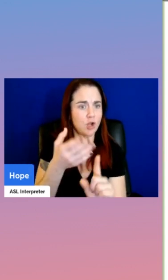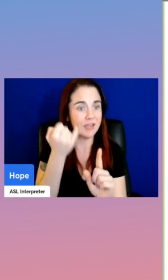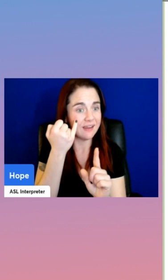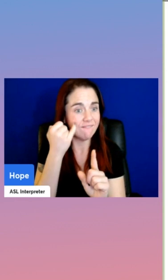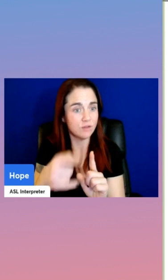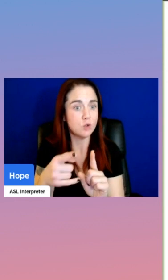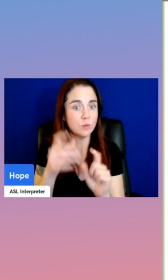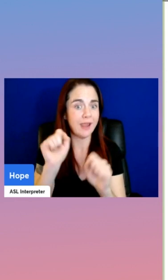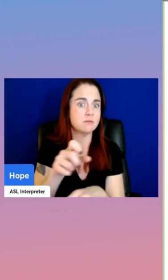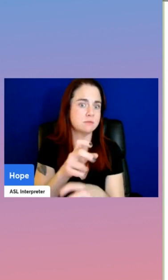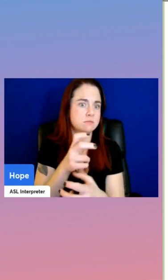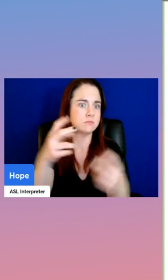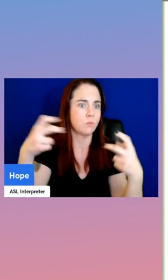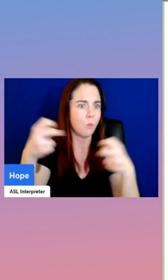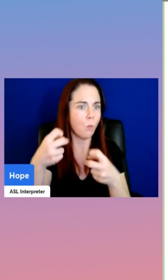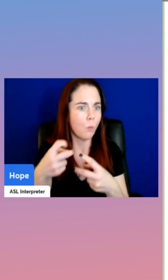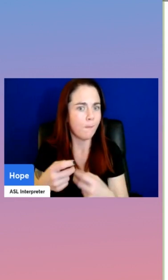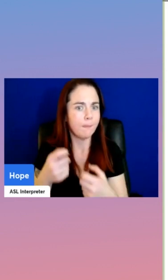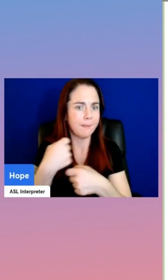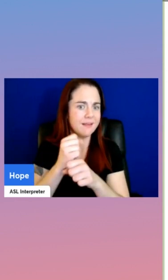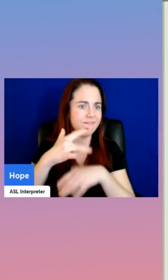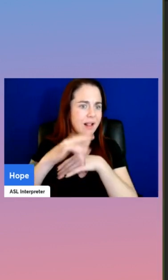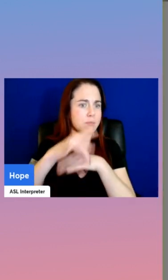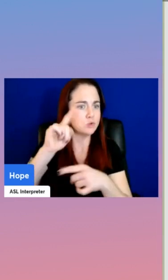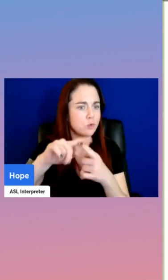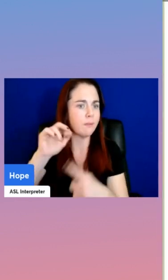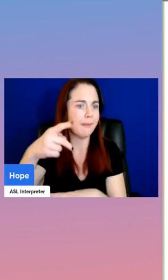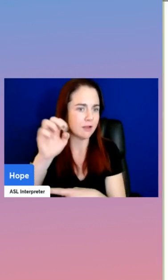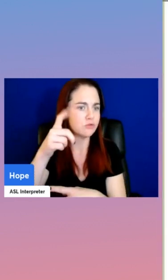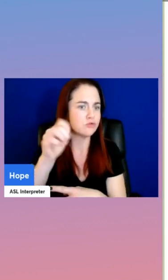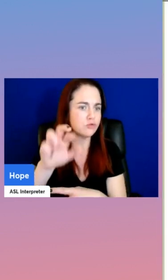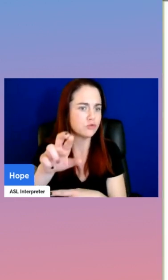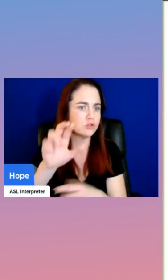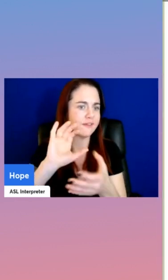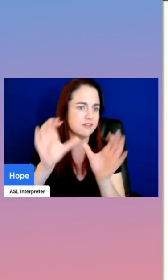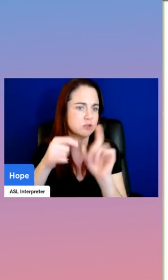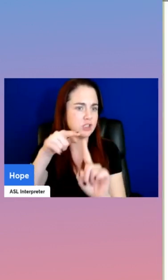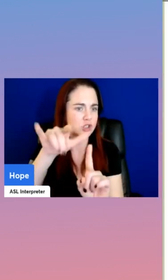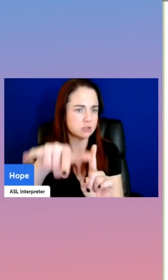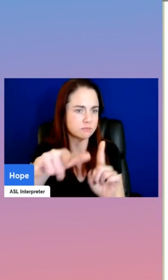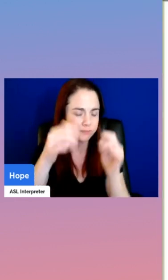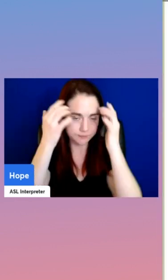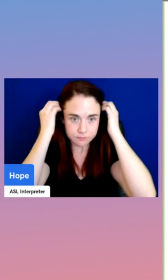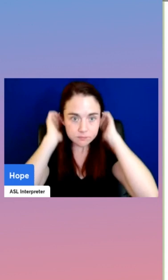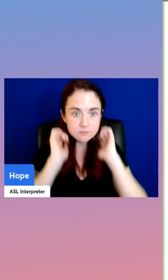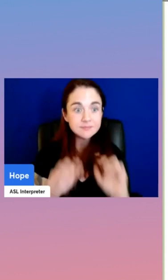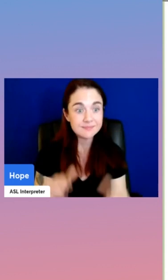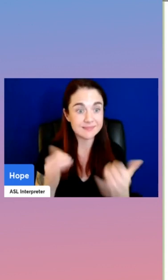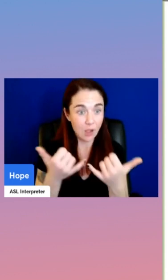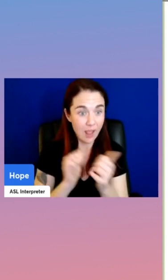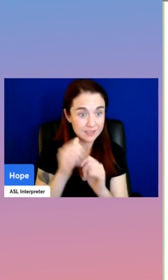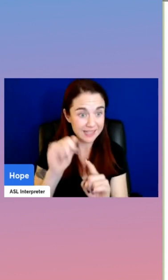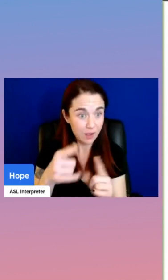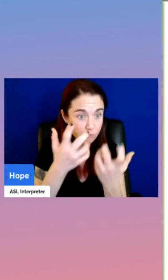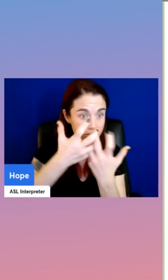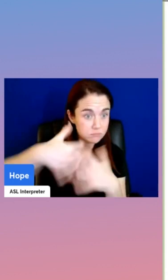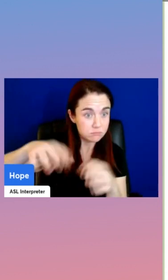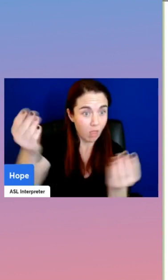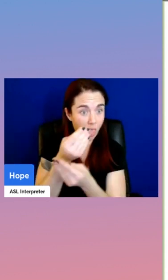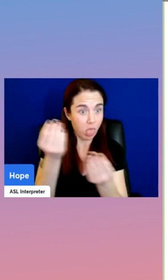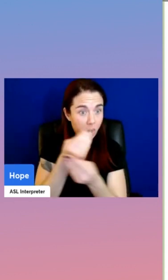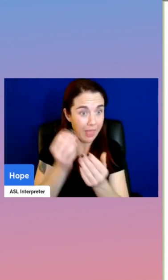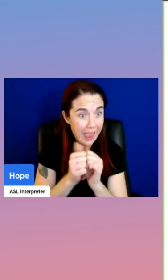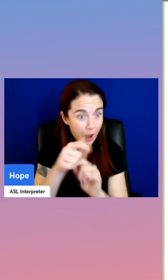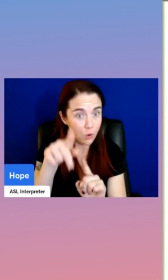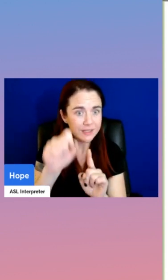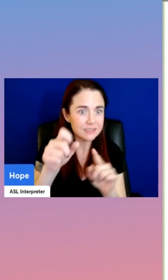processes and make them available to the Packer configuration. How does the unified workflow work? So you have your set of